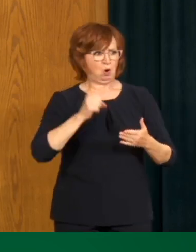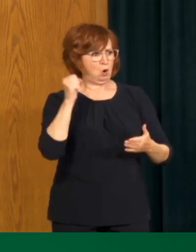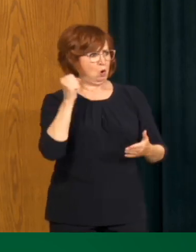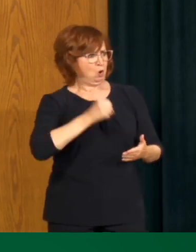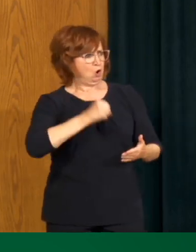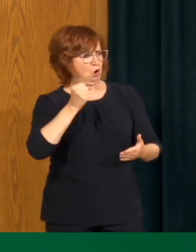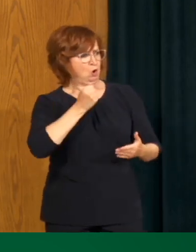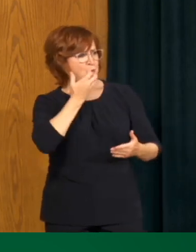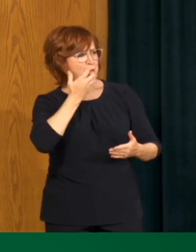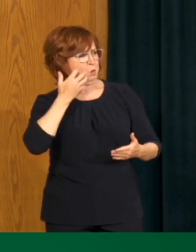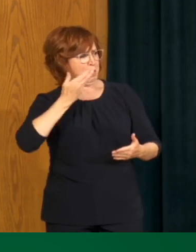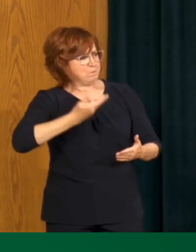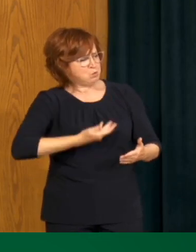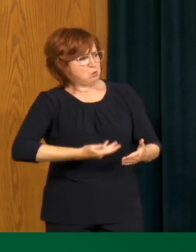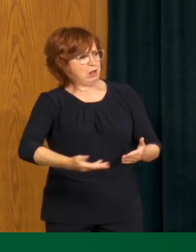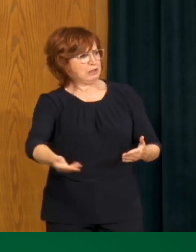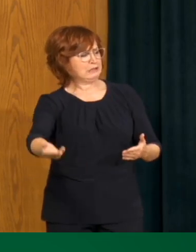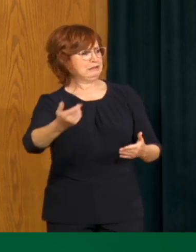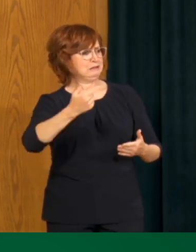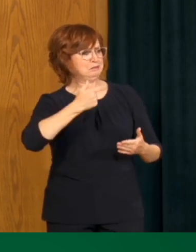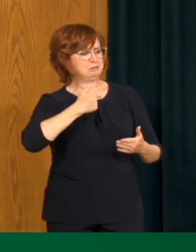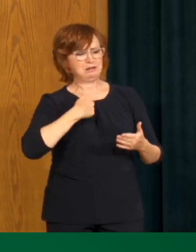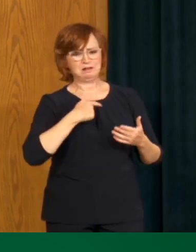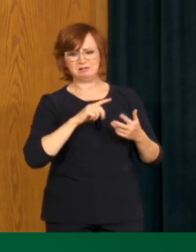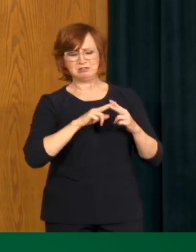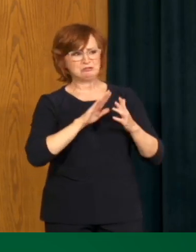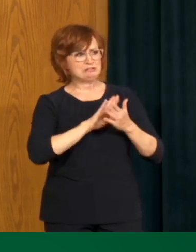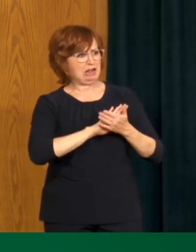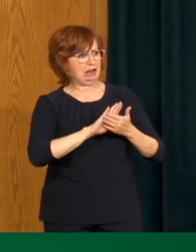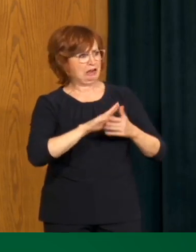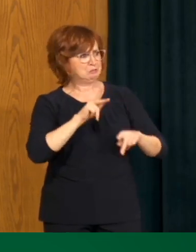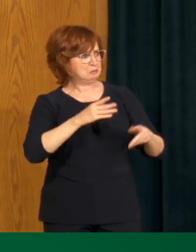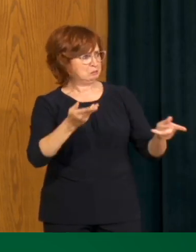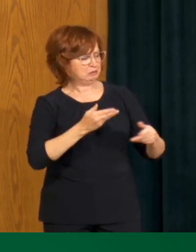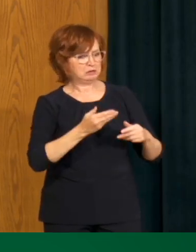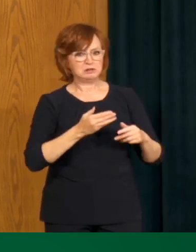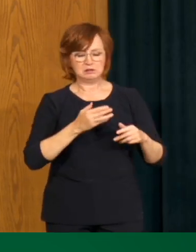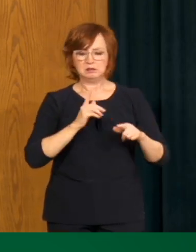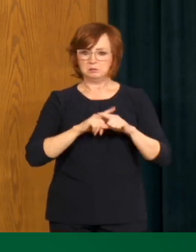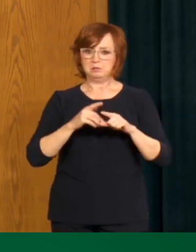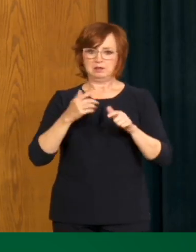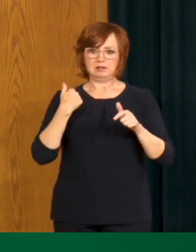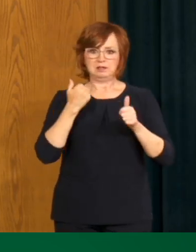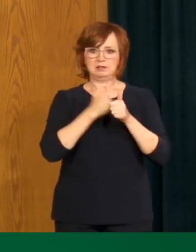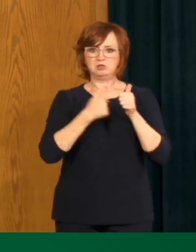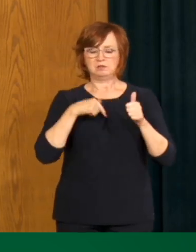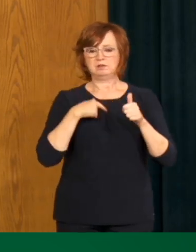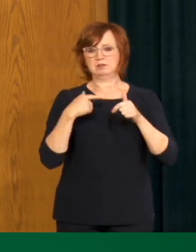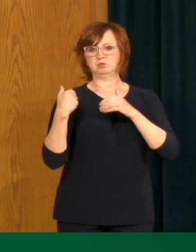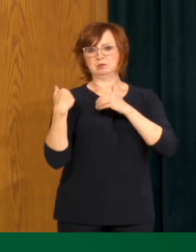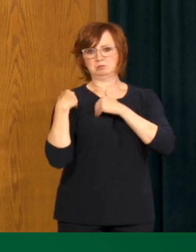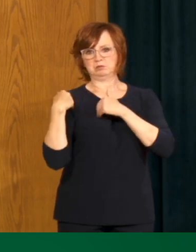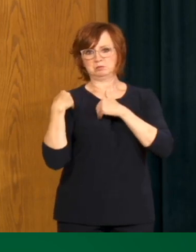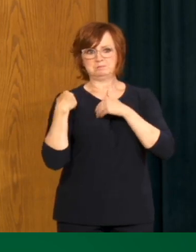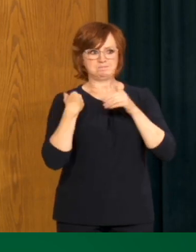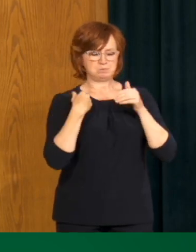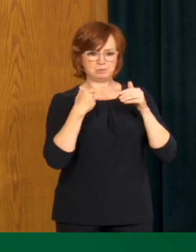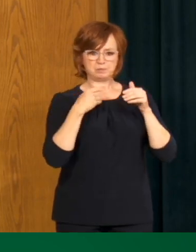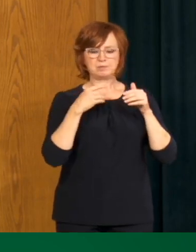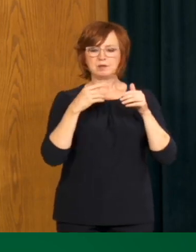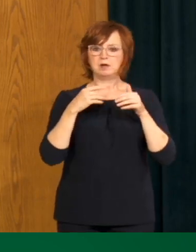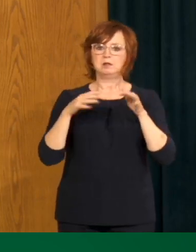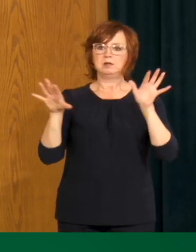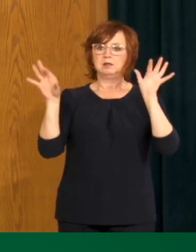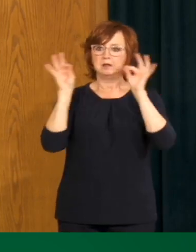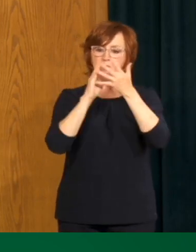just remember our personal responsibility in not only addressing, protecting ourselves from things like COVID-19, but ensuring that